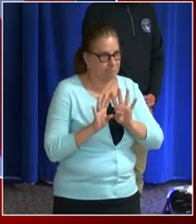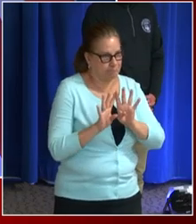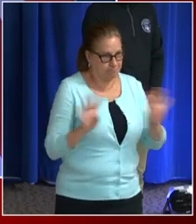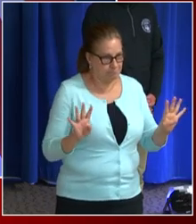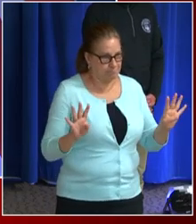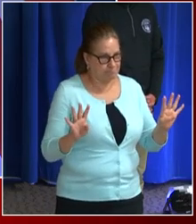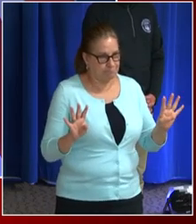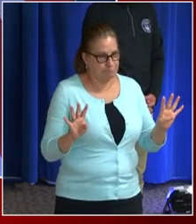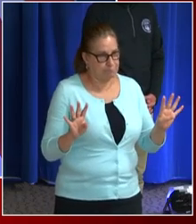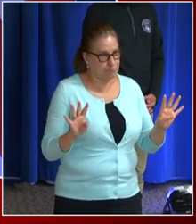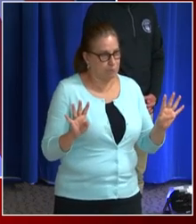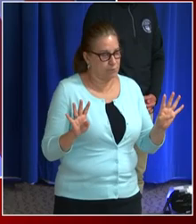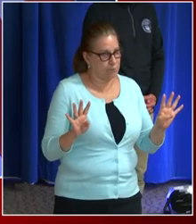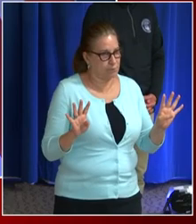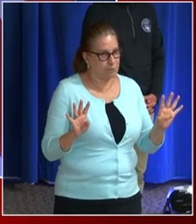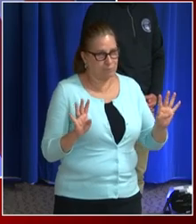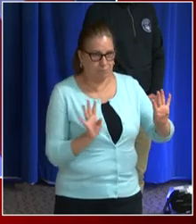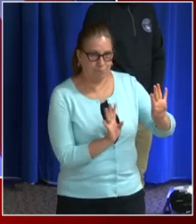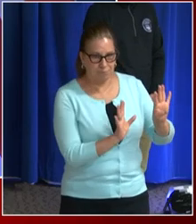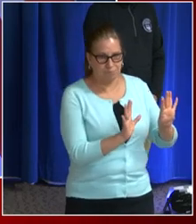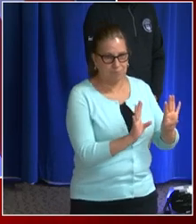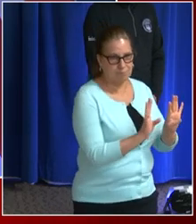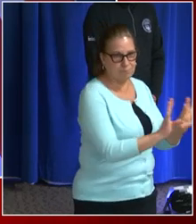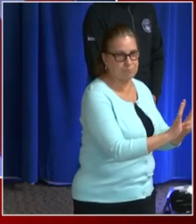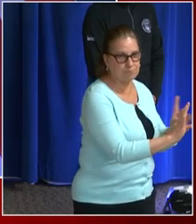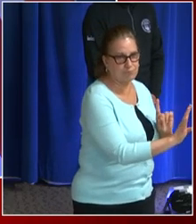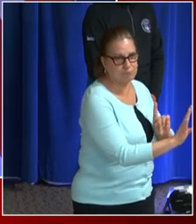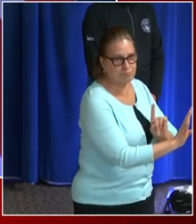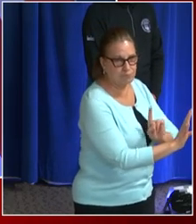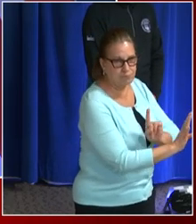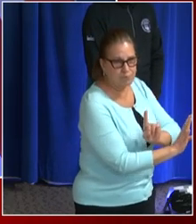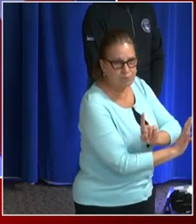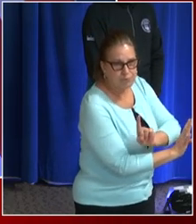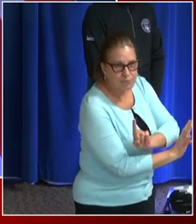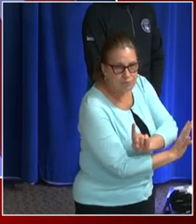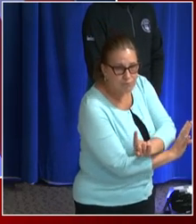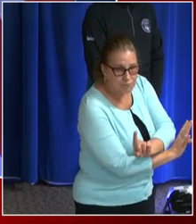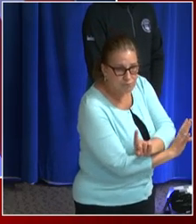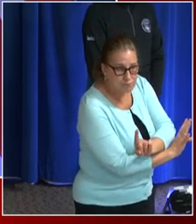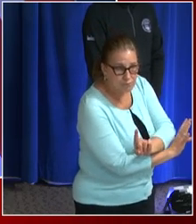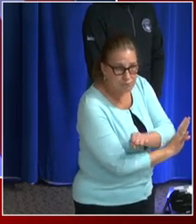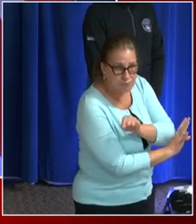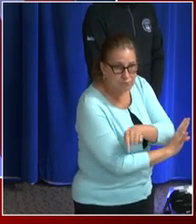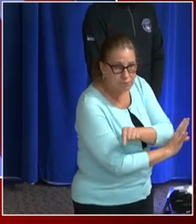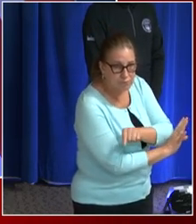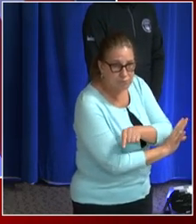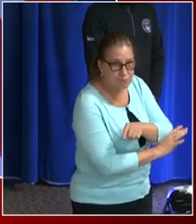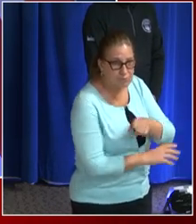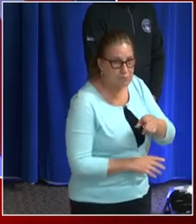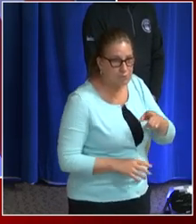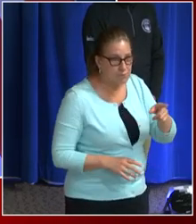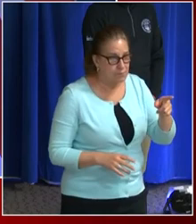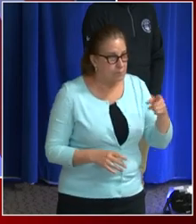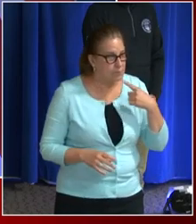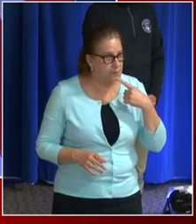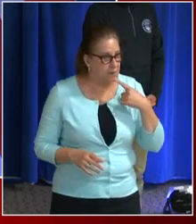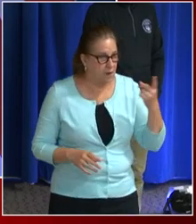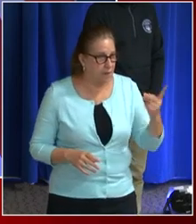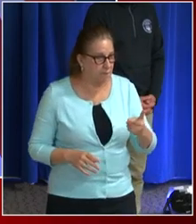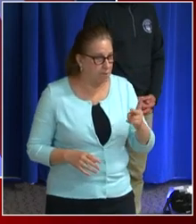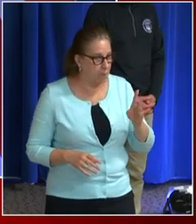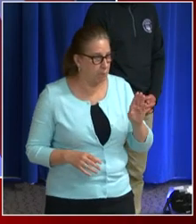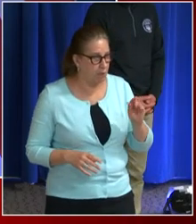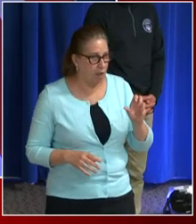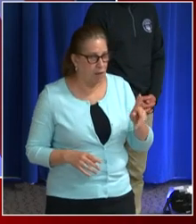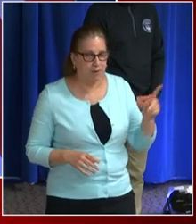that point. So that's away from St. John's, significantly away from St. John's is what you're saying. Away. Well, that's in an operation like that,